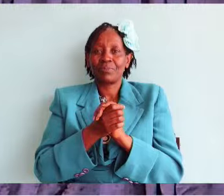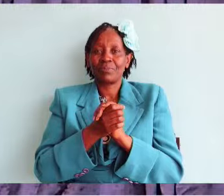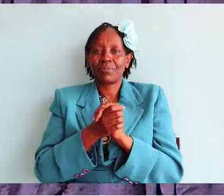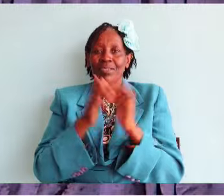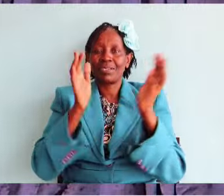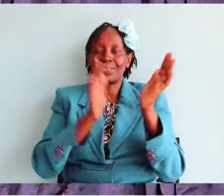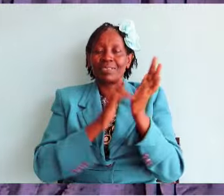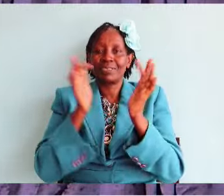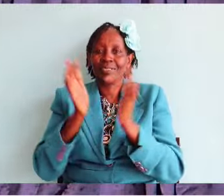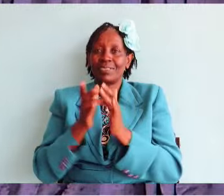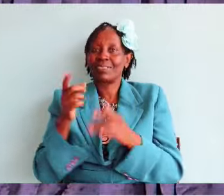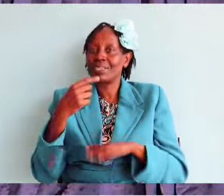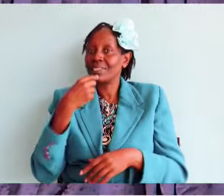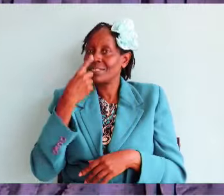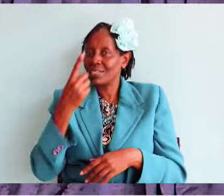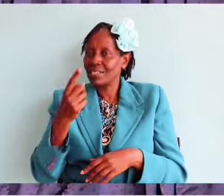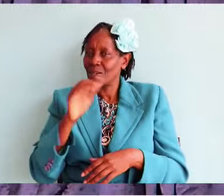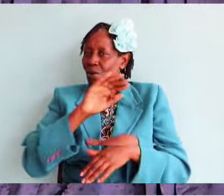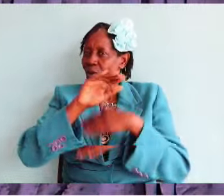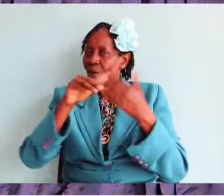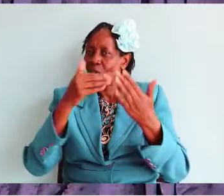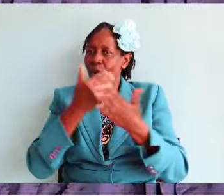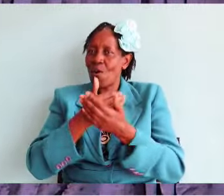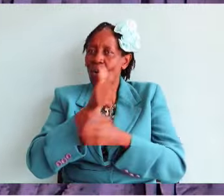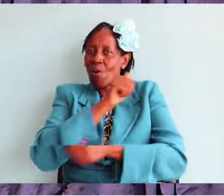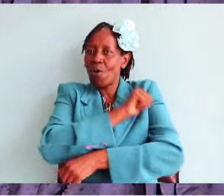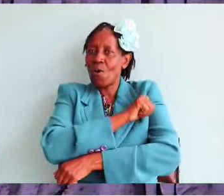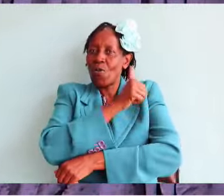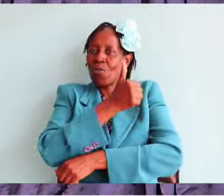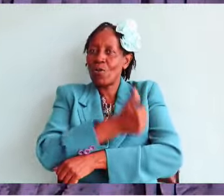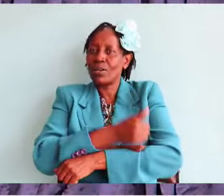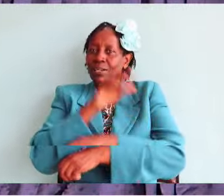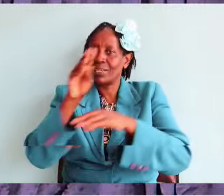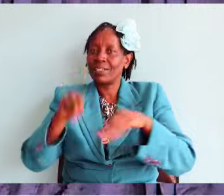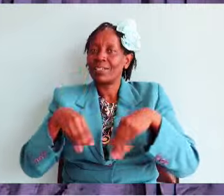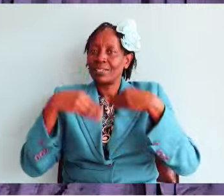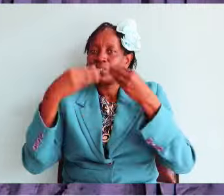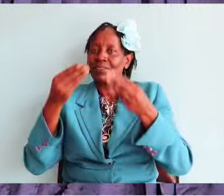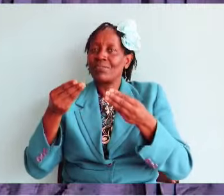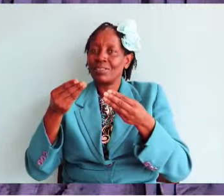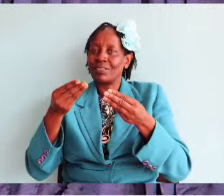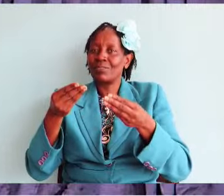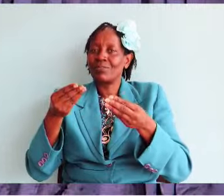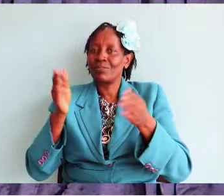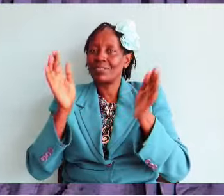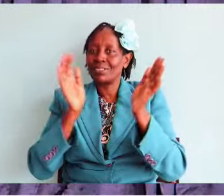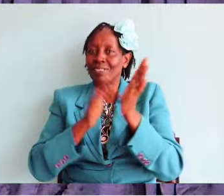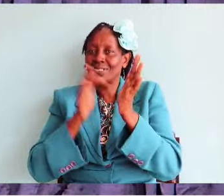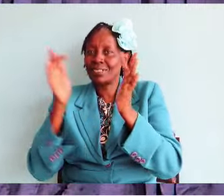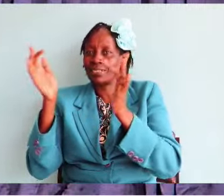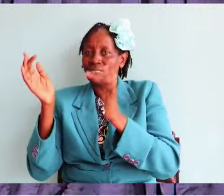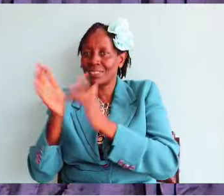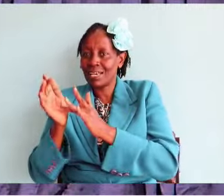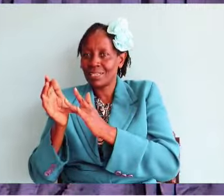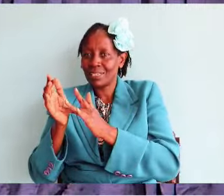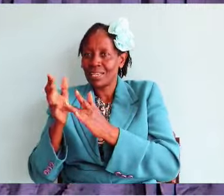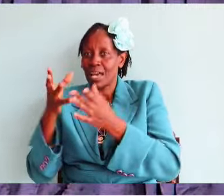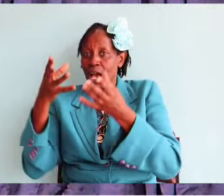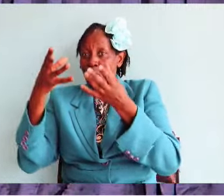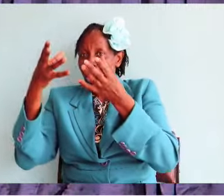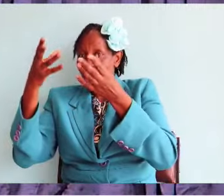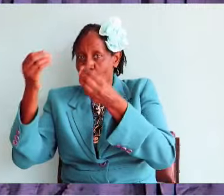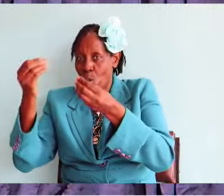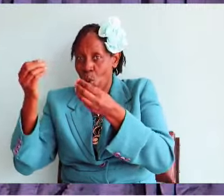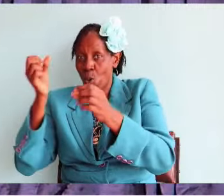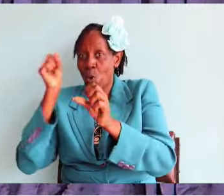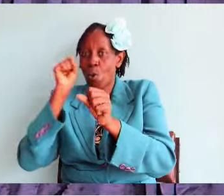Jesus said, all authority in heaven has been given unto me. Therefore, go and make disciples